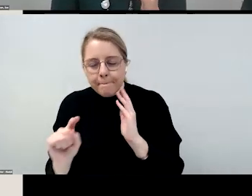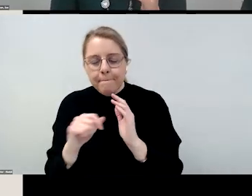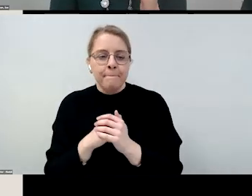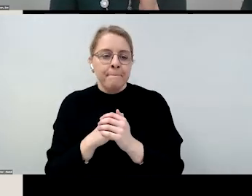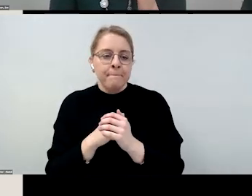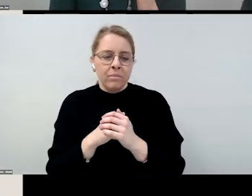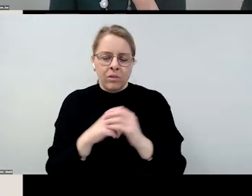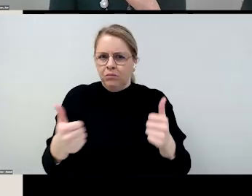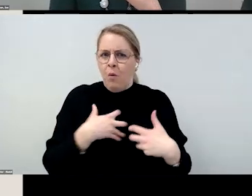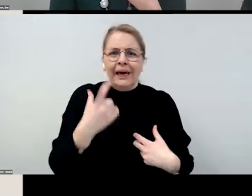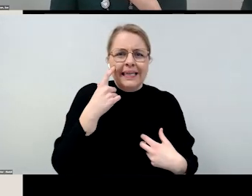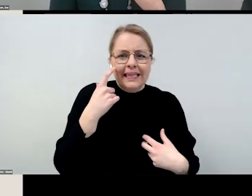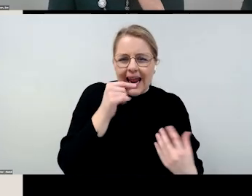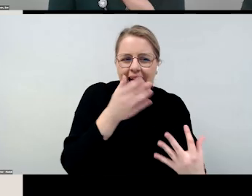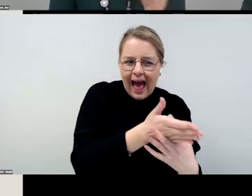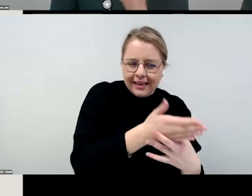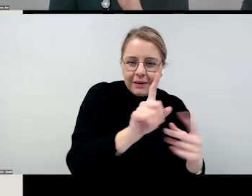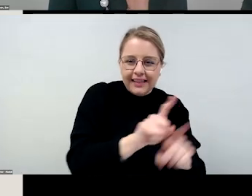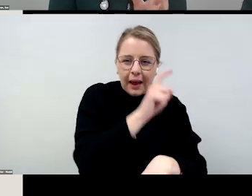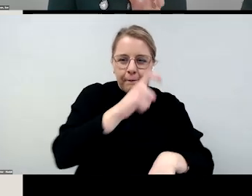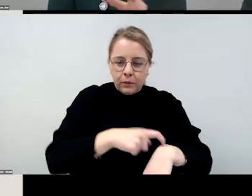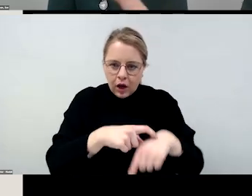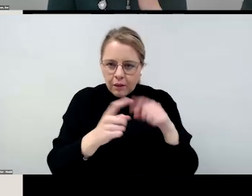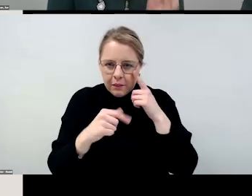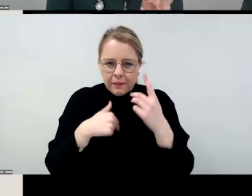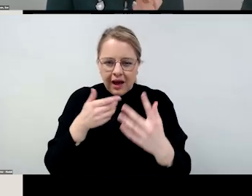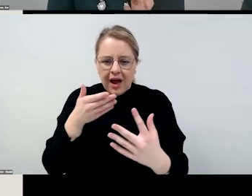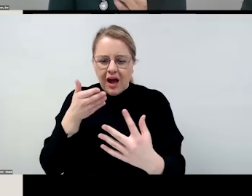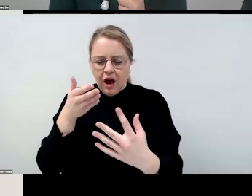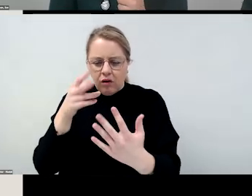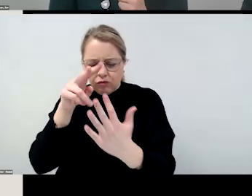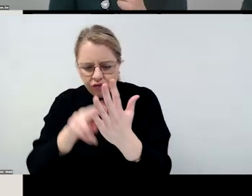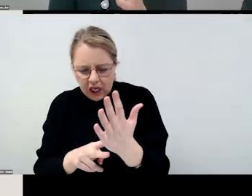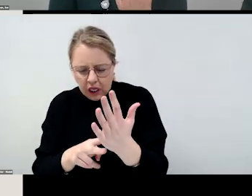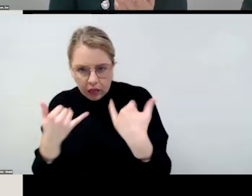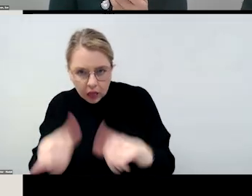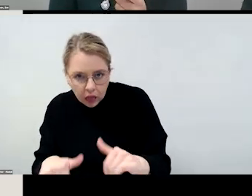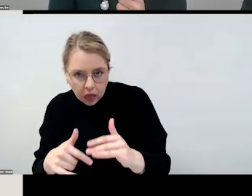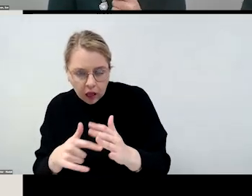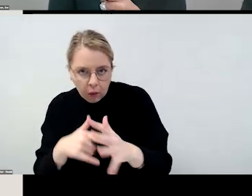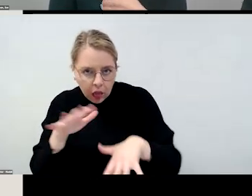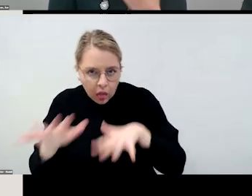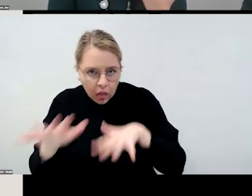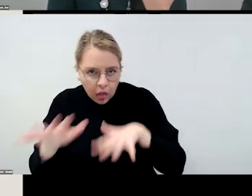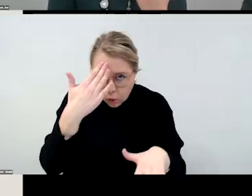really kind of make you access information that's not very accurate or not very helpful for